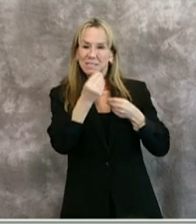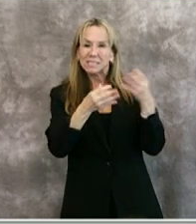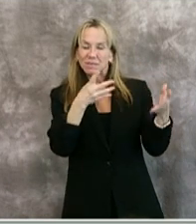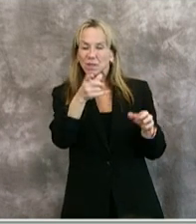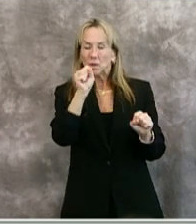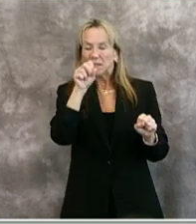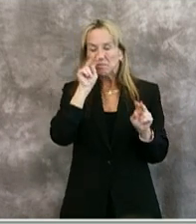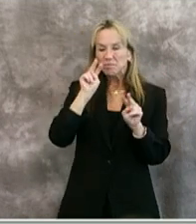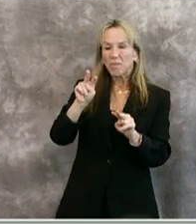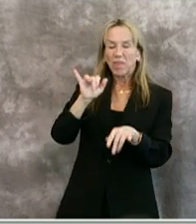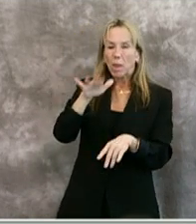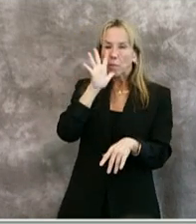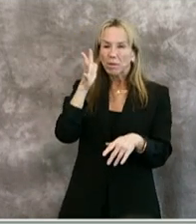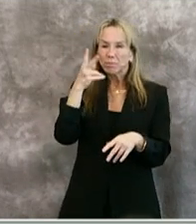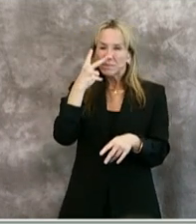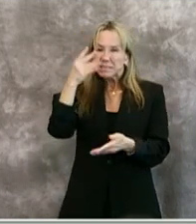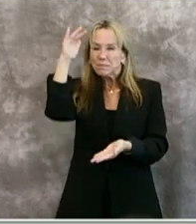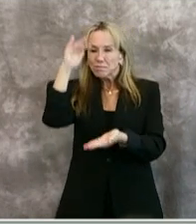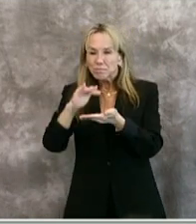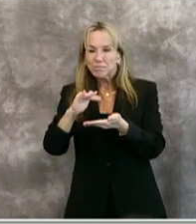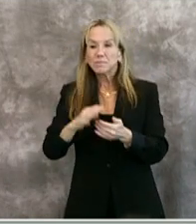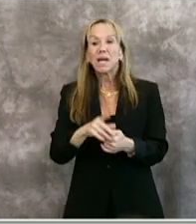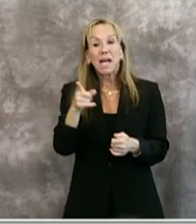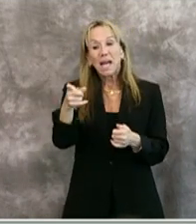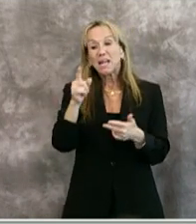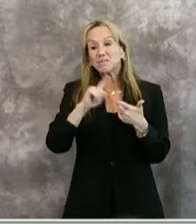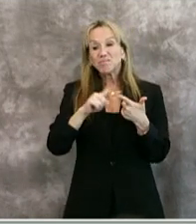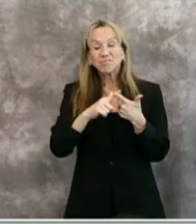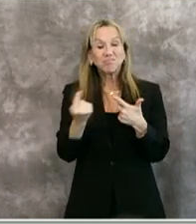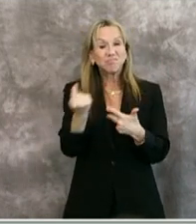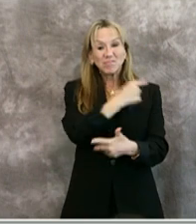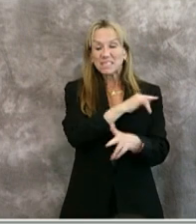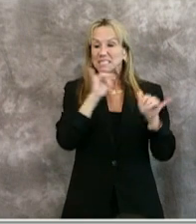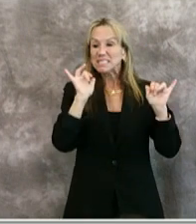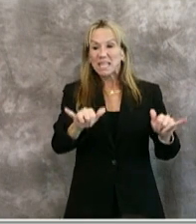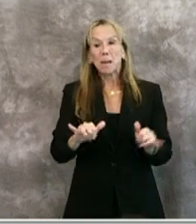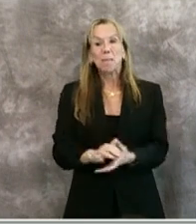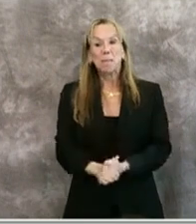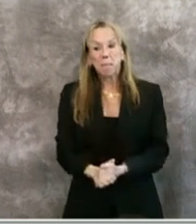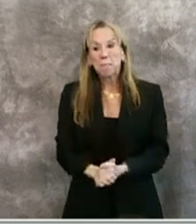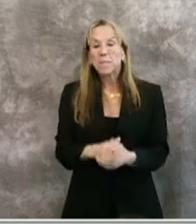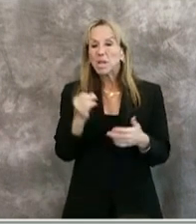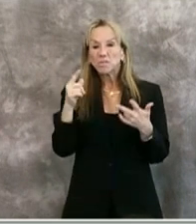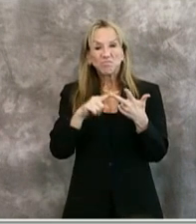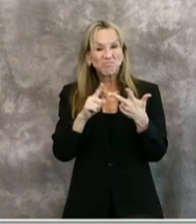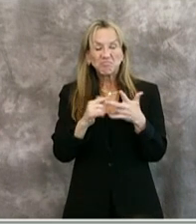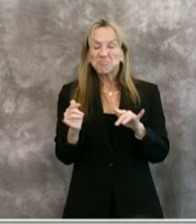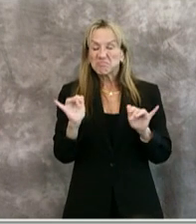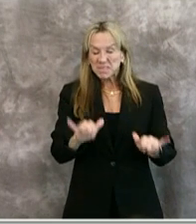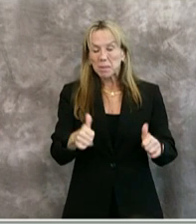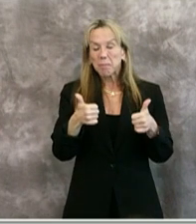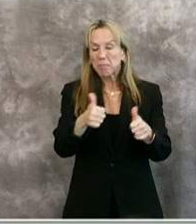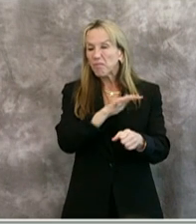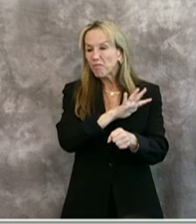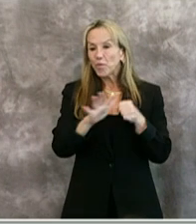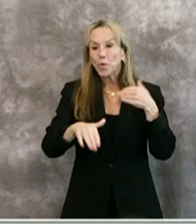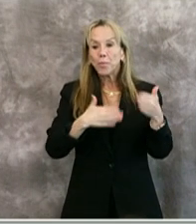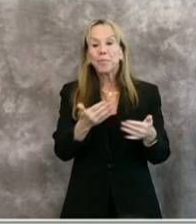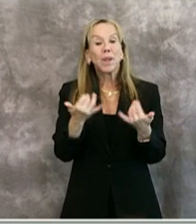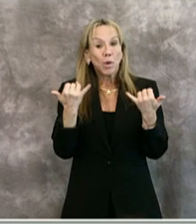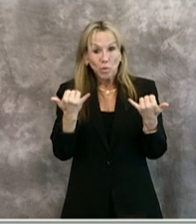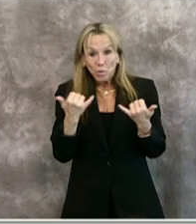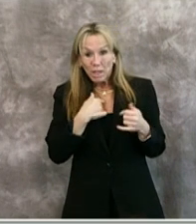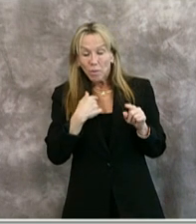tracers and treatments remain in full force. Next, our percentage of positives. Today, we're reporting